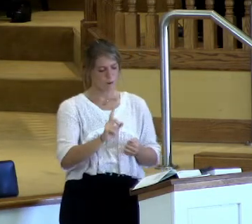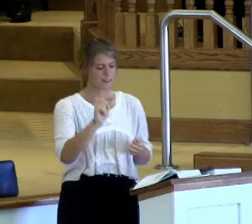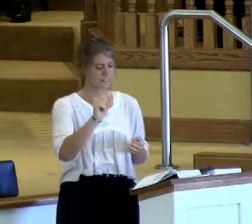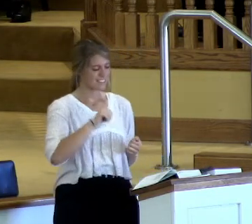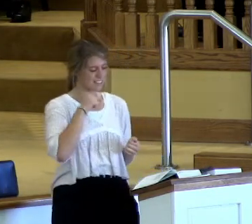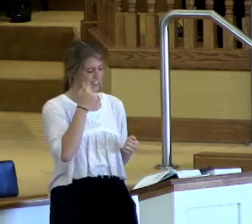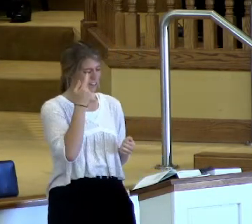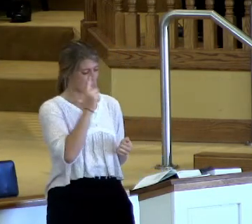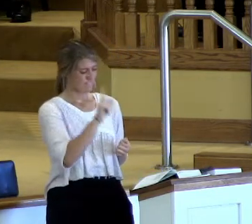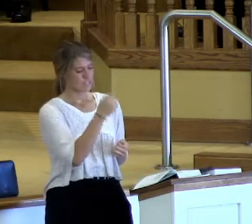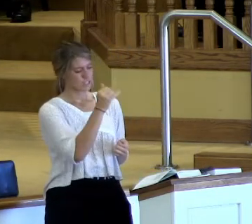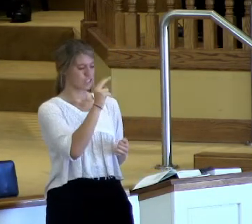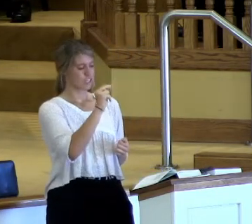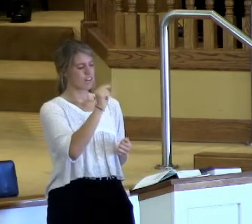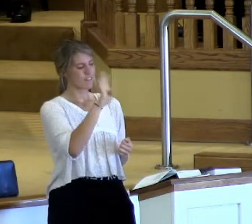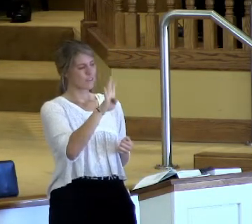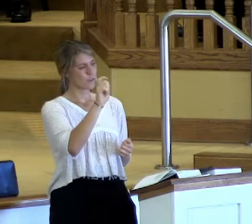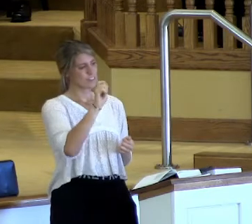one another,